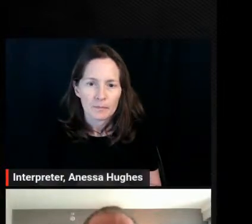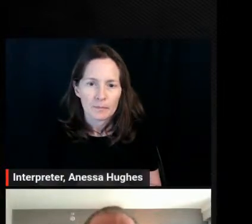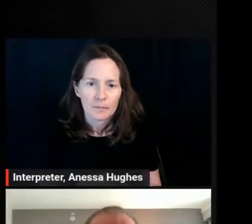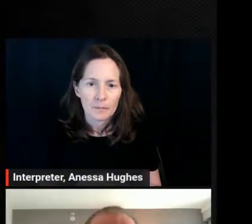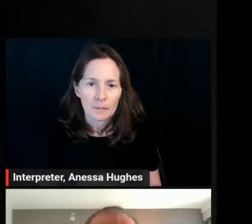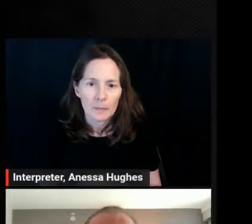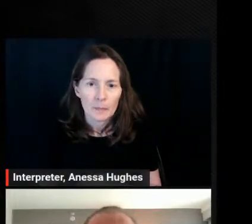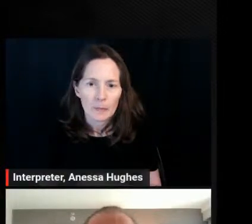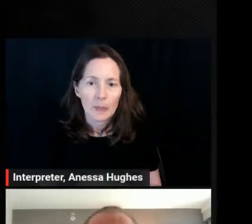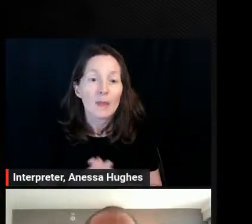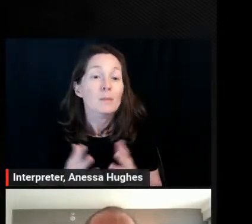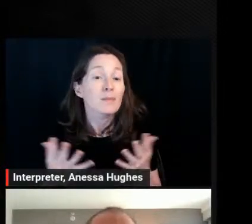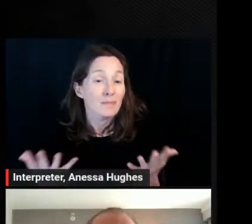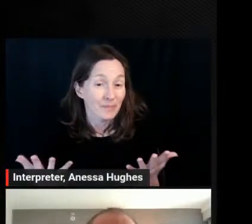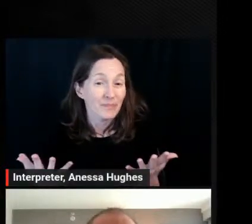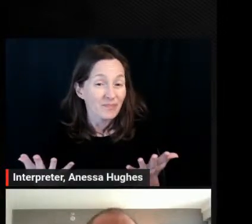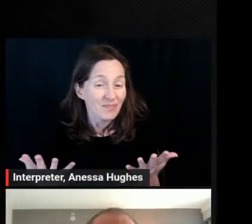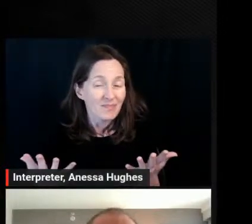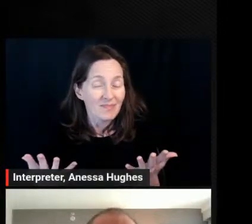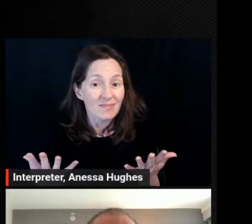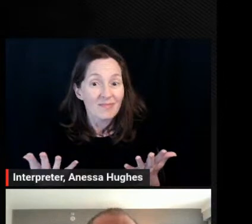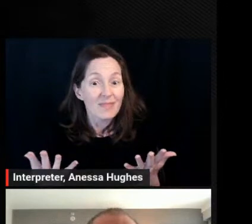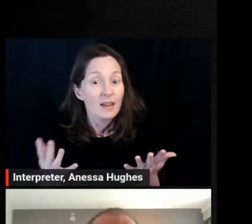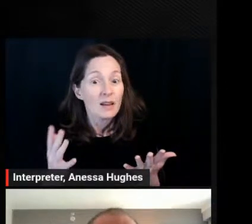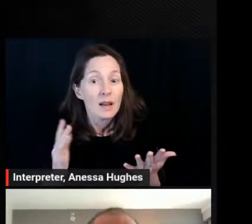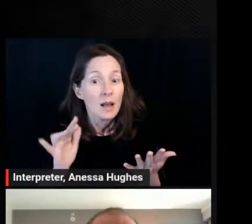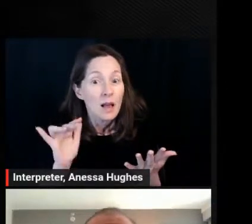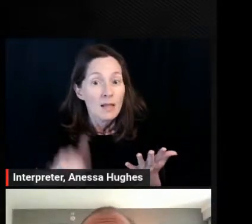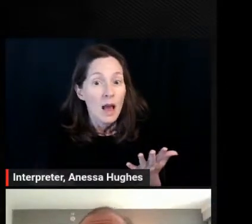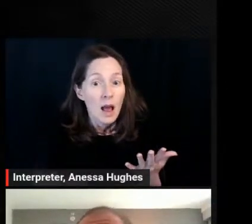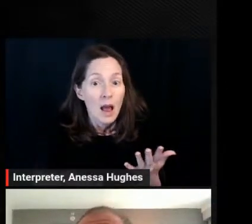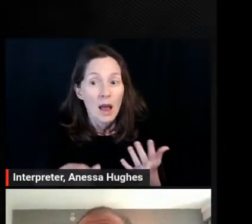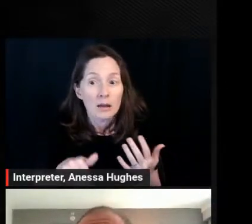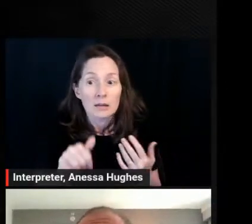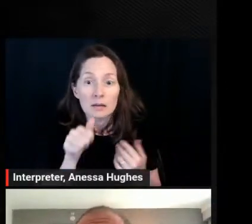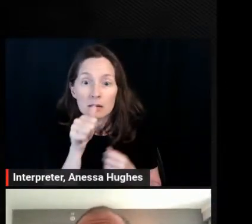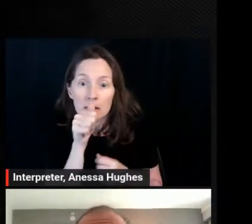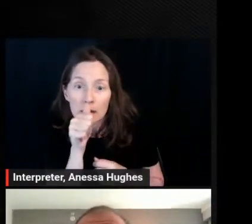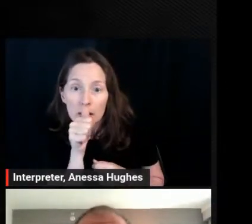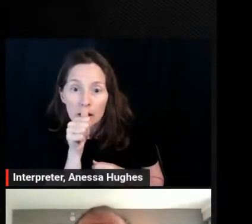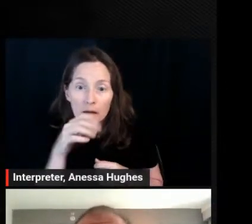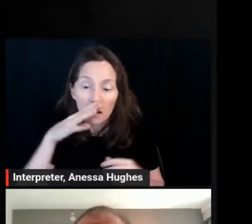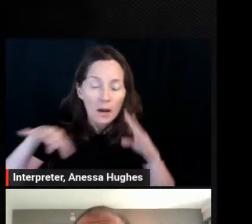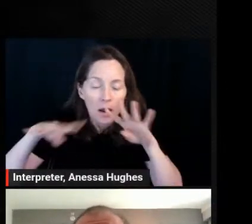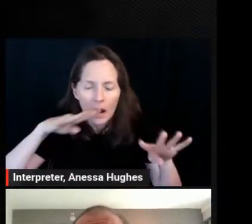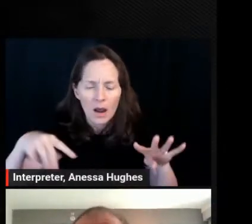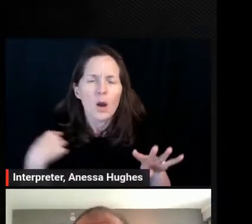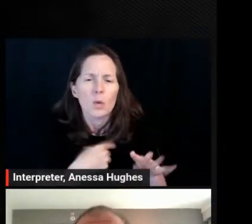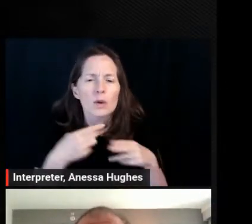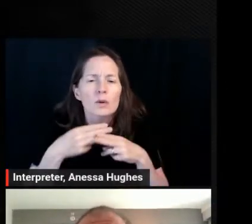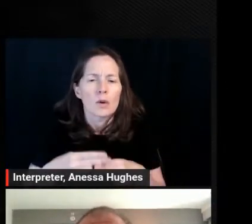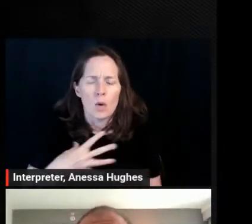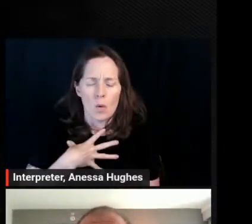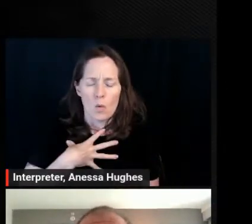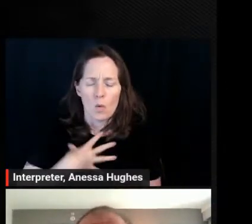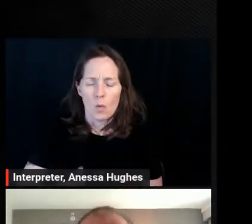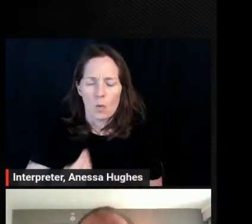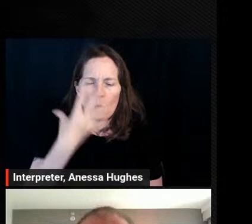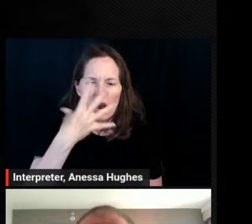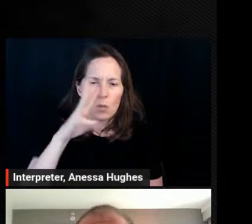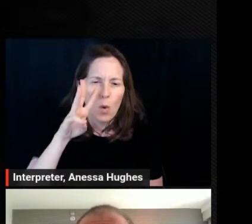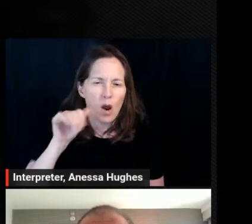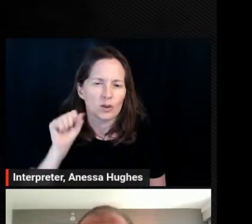whitewashing and amnesia, as I argue in my new book, Stolen, these professional